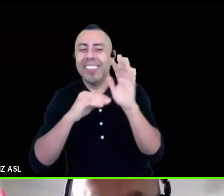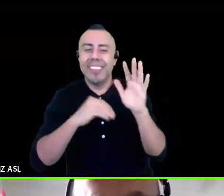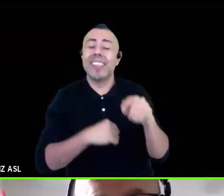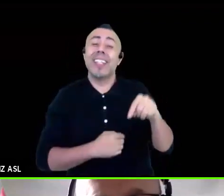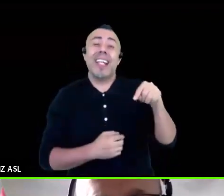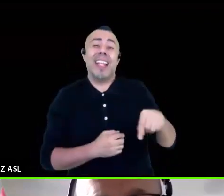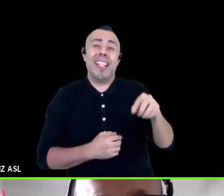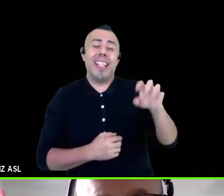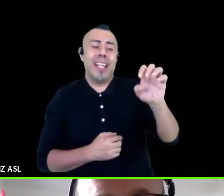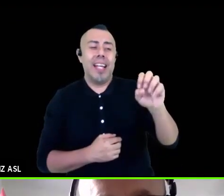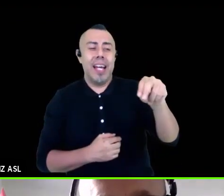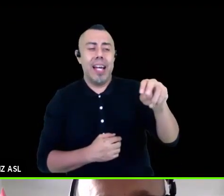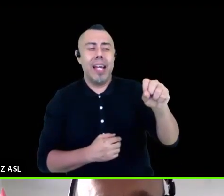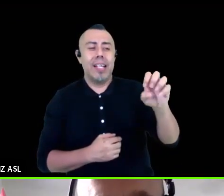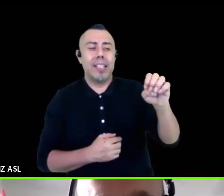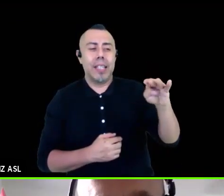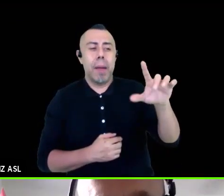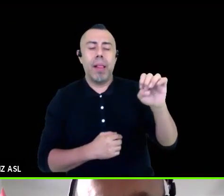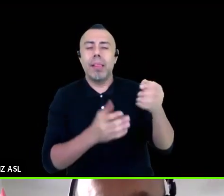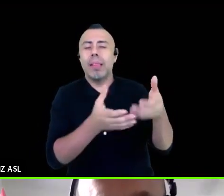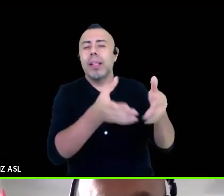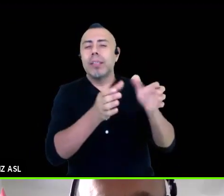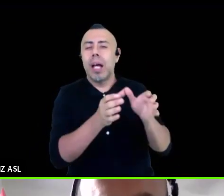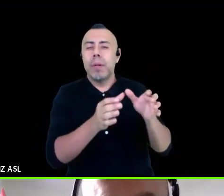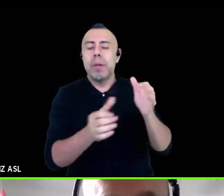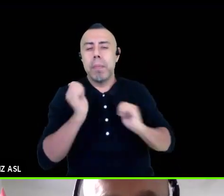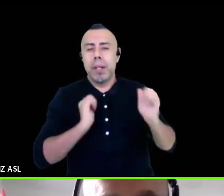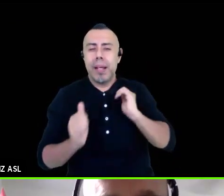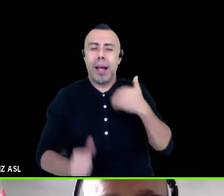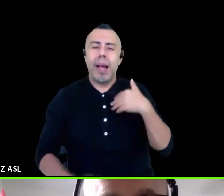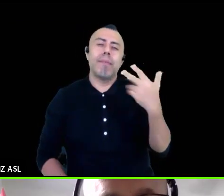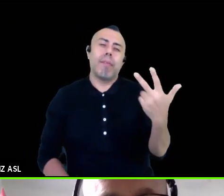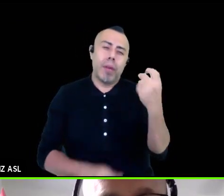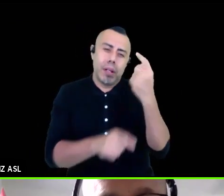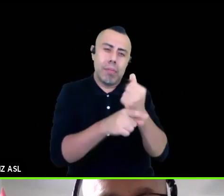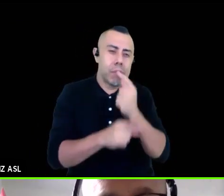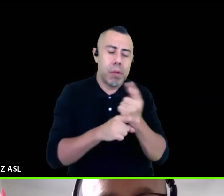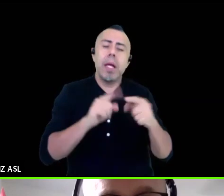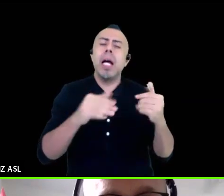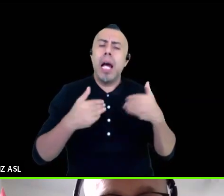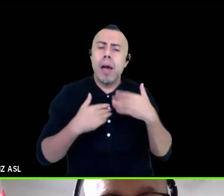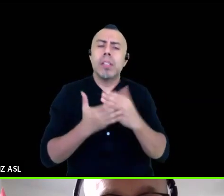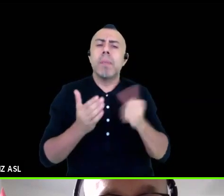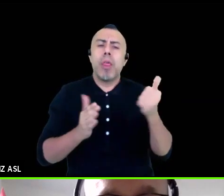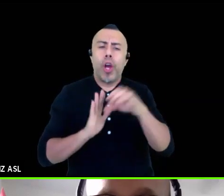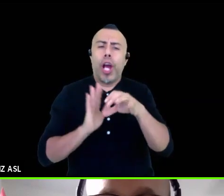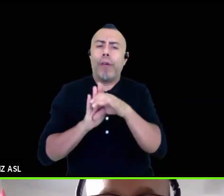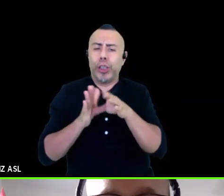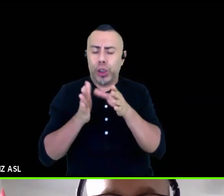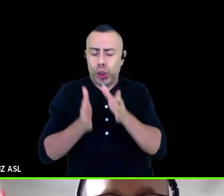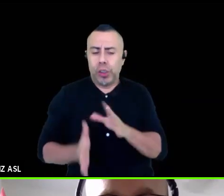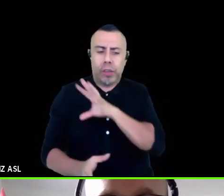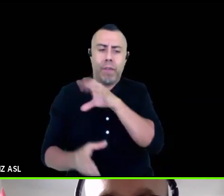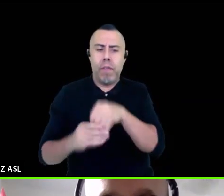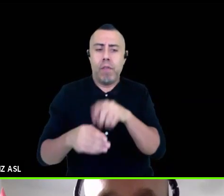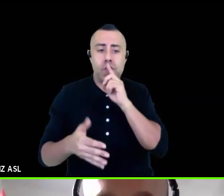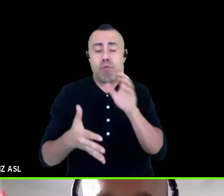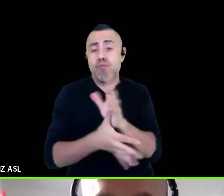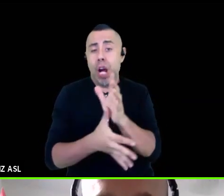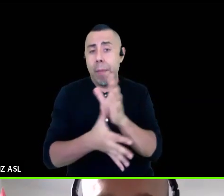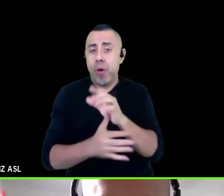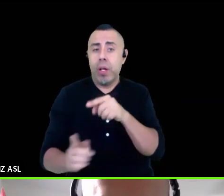siblings, but there are a few other characters that are pretty primary. And so this was something, ensemble plays are hard to write because